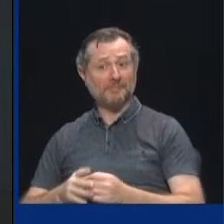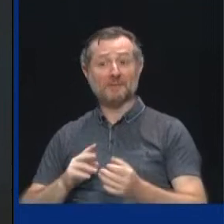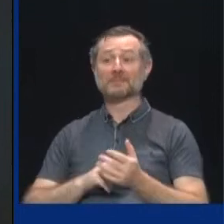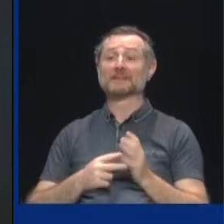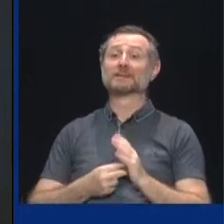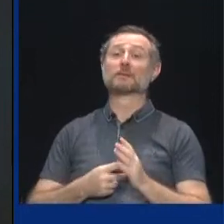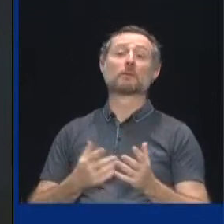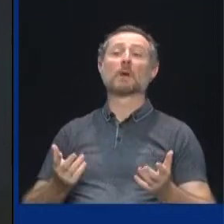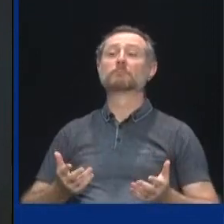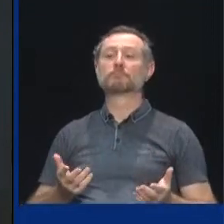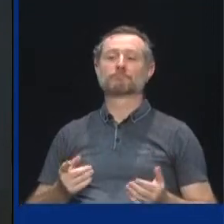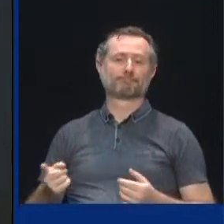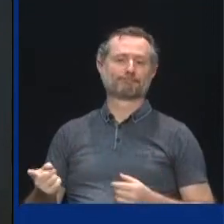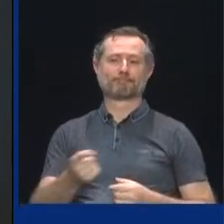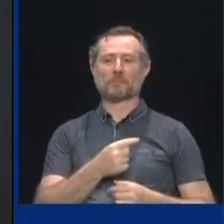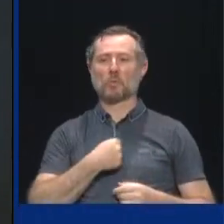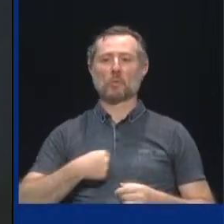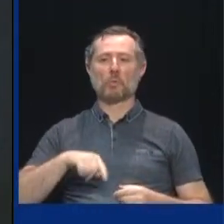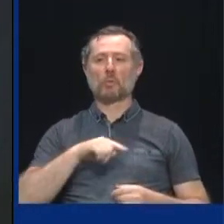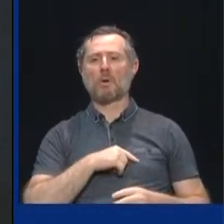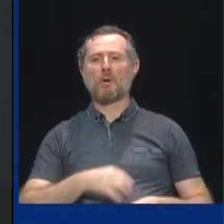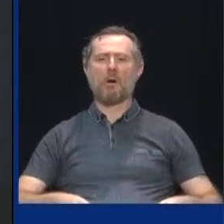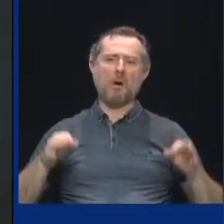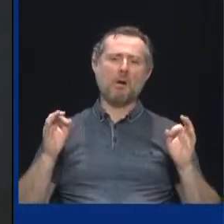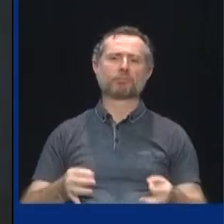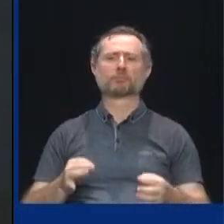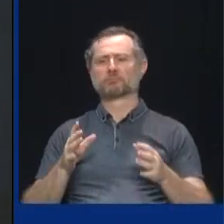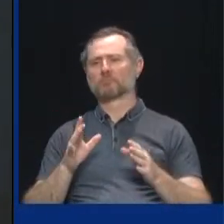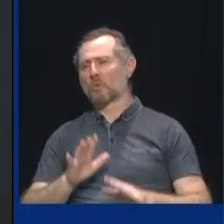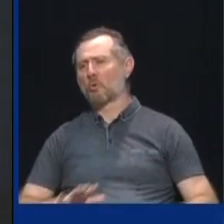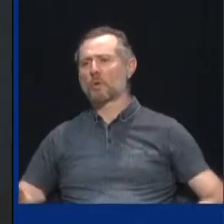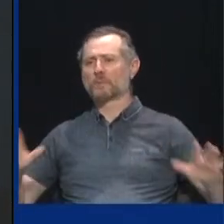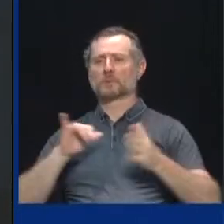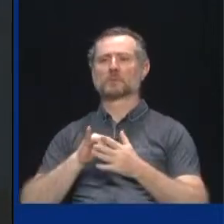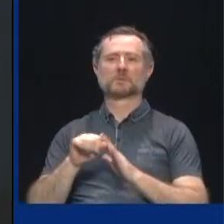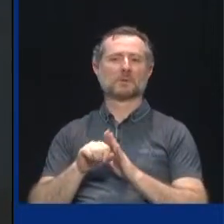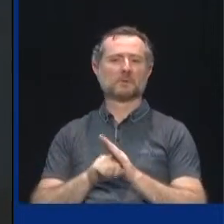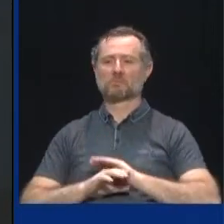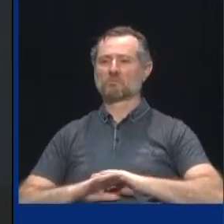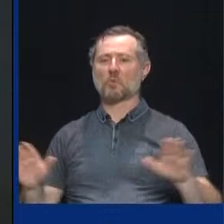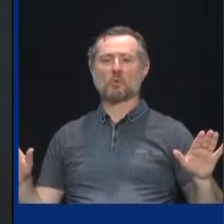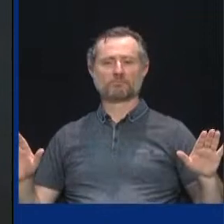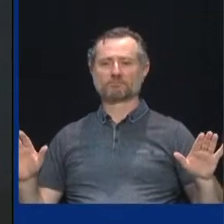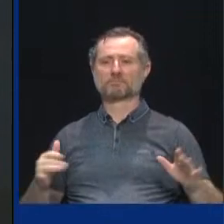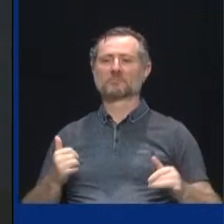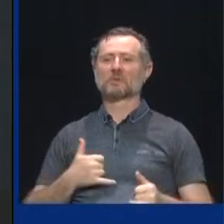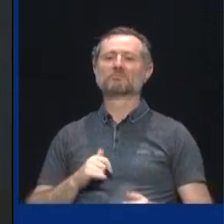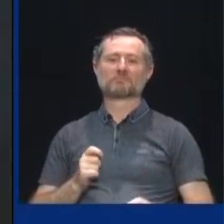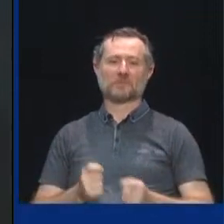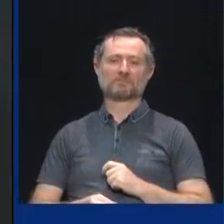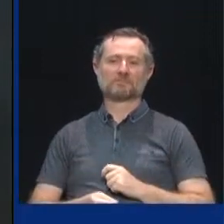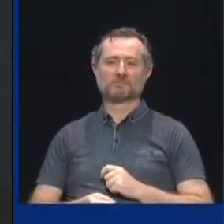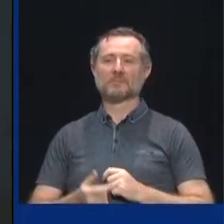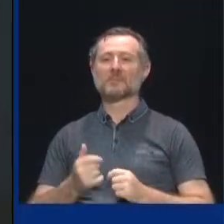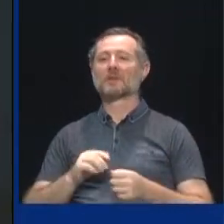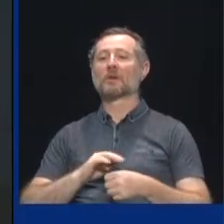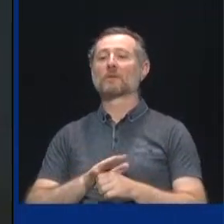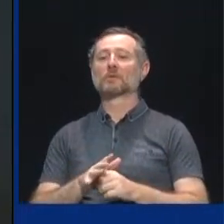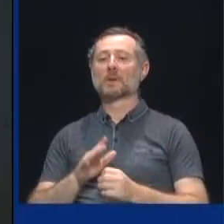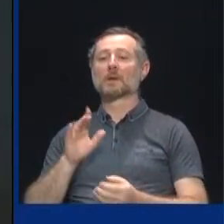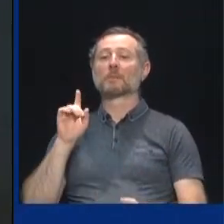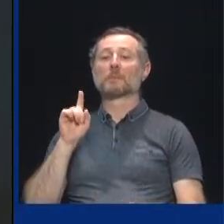we made decisions for every locality in the state. That has now changed because COVID came down,